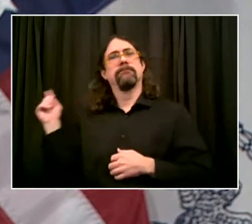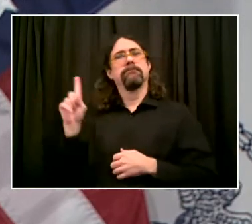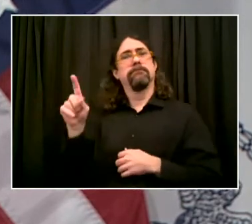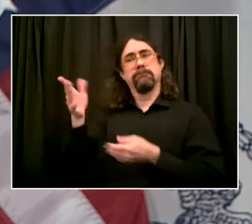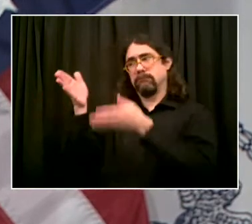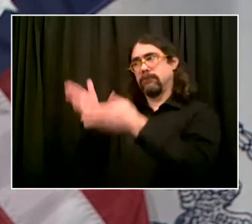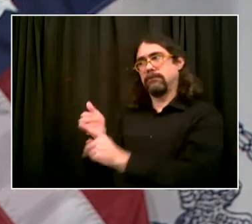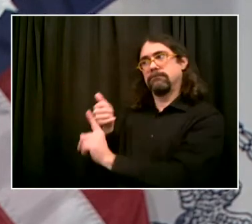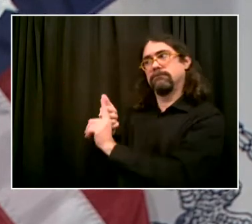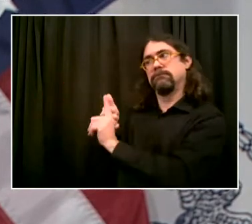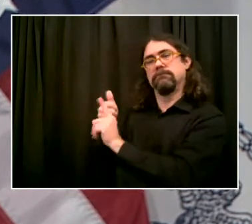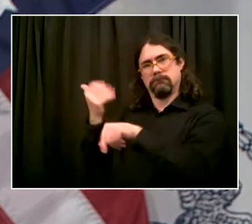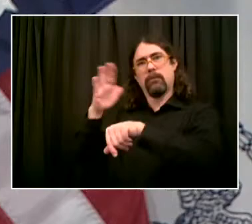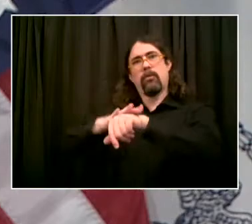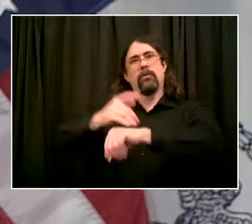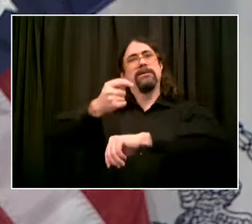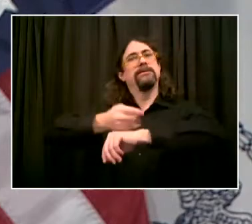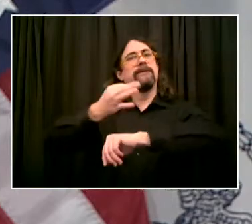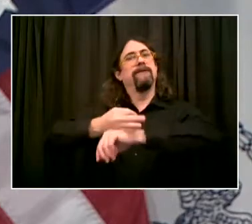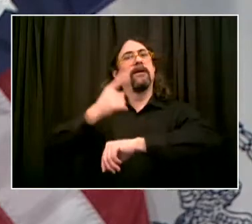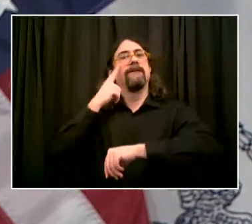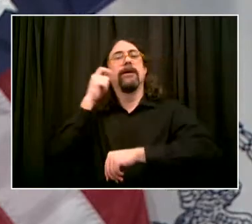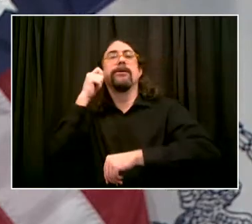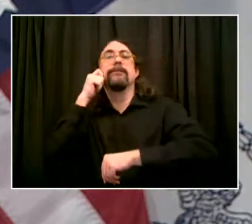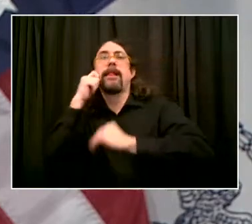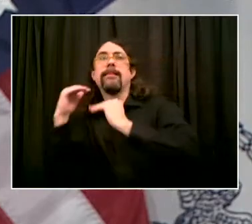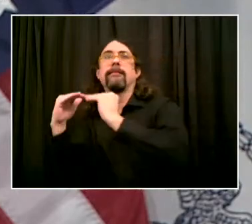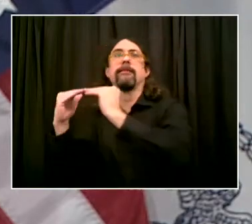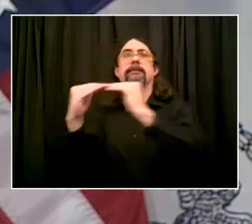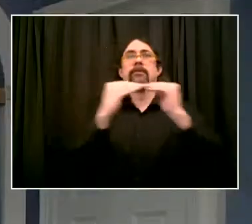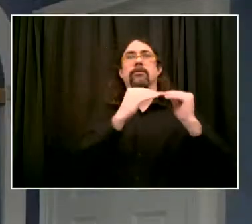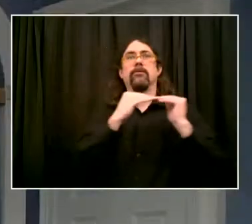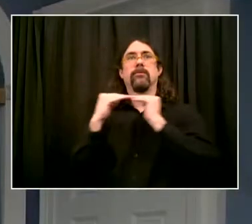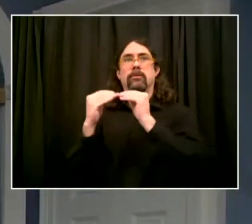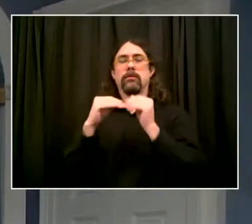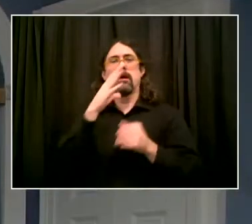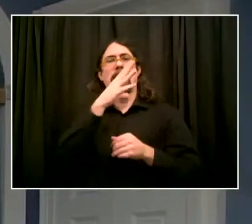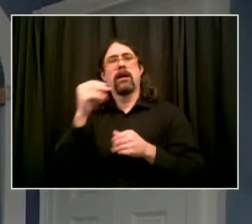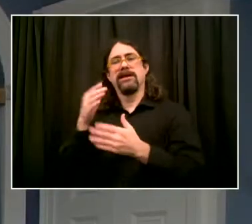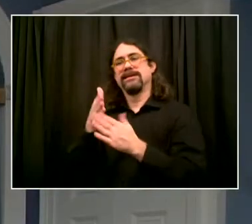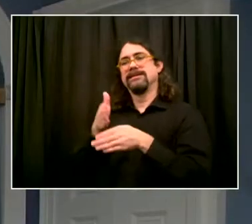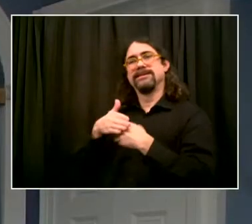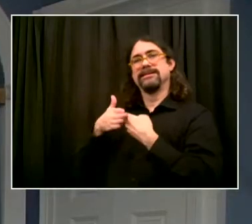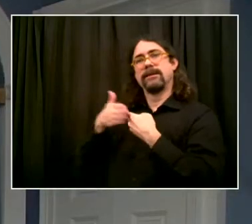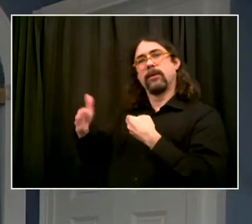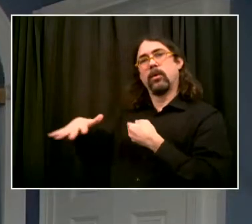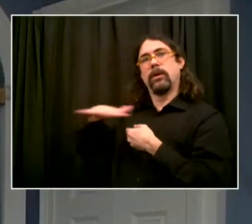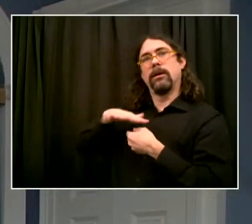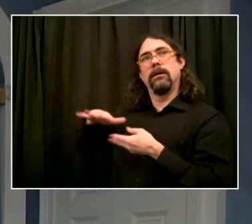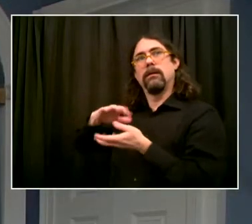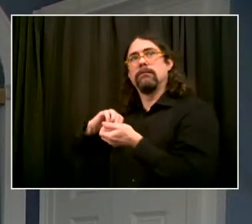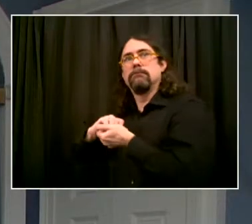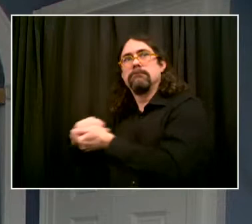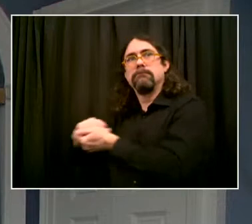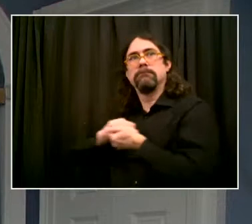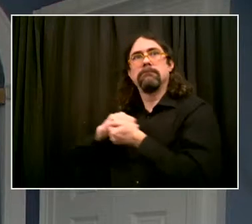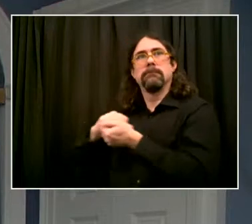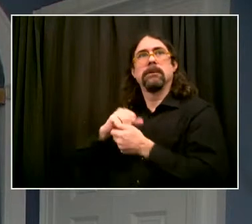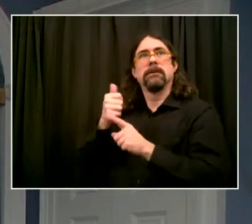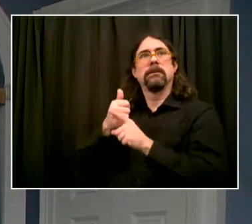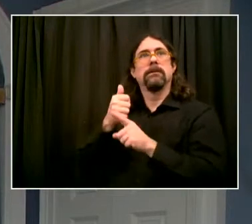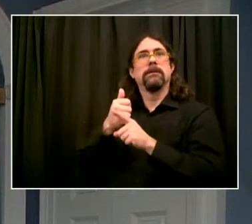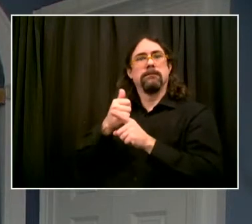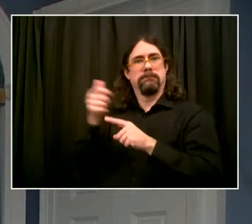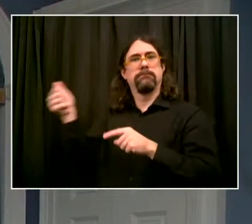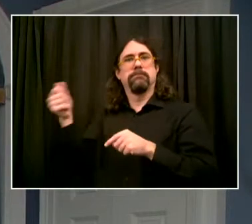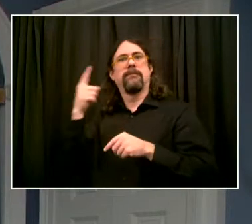and partnerships for the New York City Housing Authority, Sadia Sherman. Thank you, Mr. Mayor. 2 Fridays ago, I was